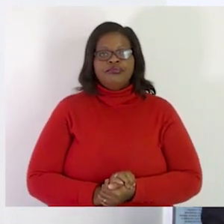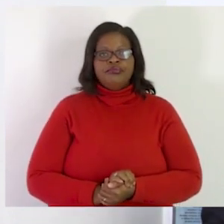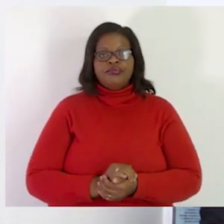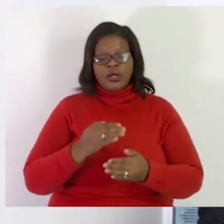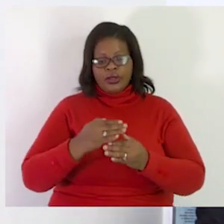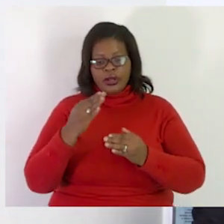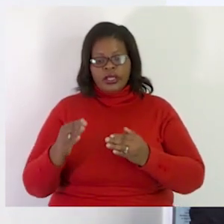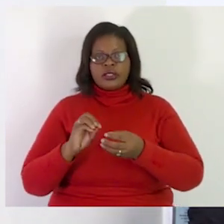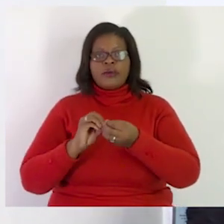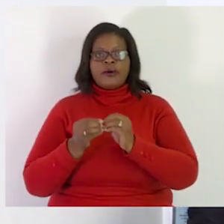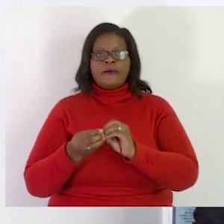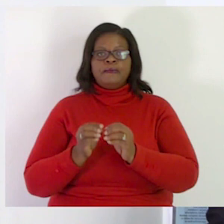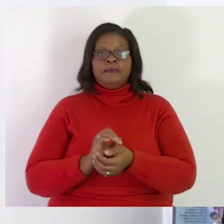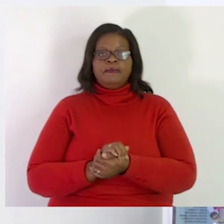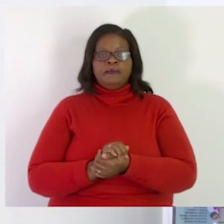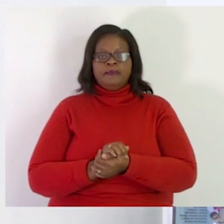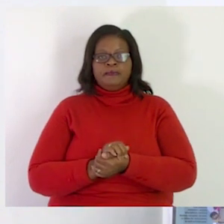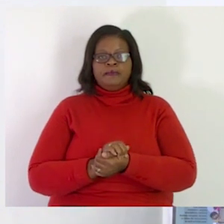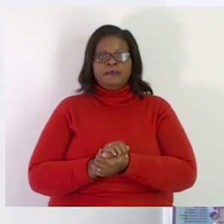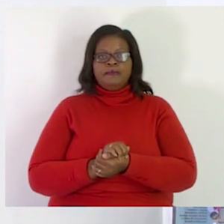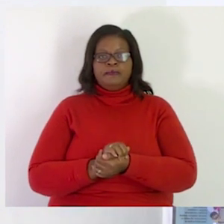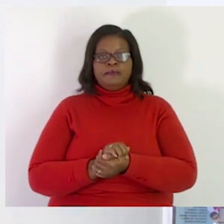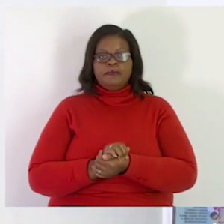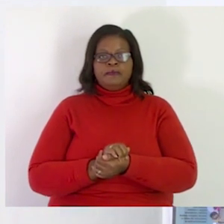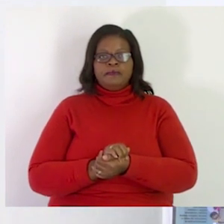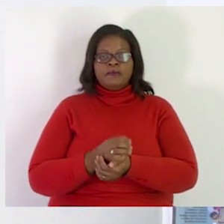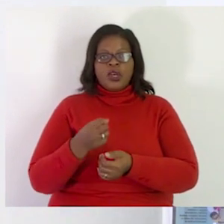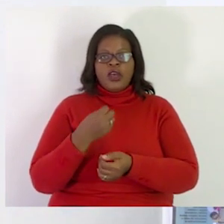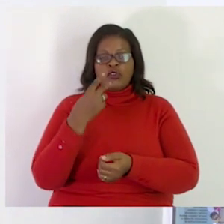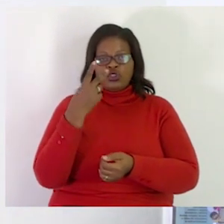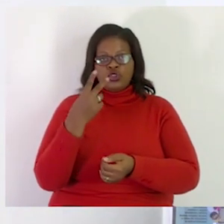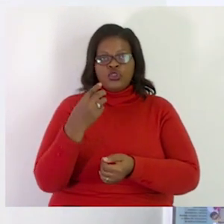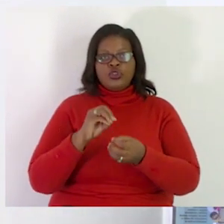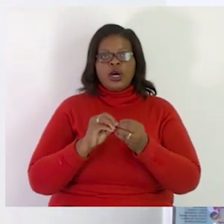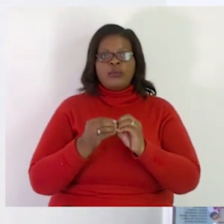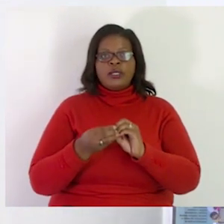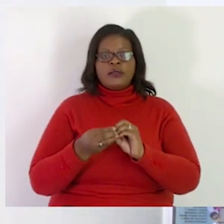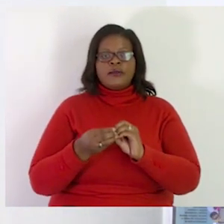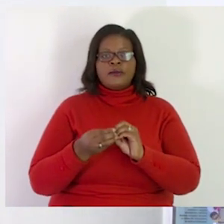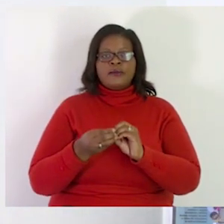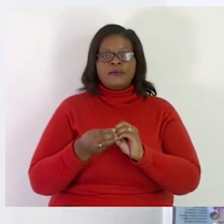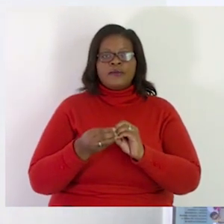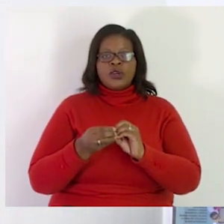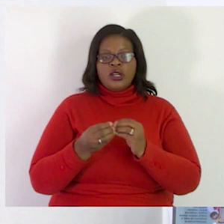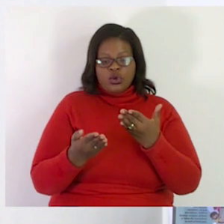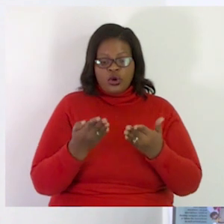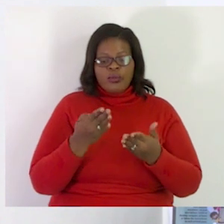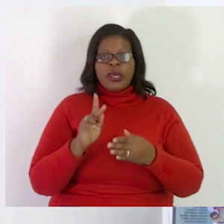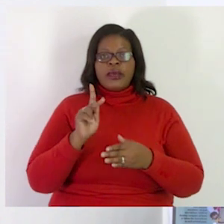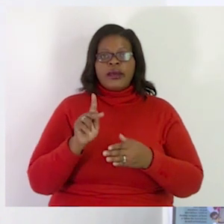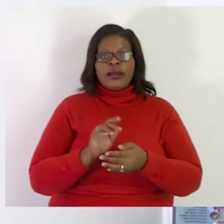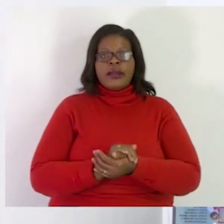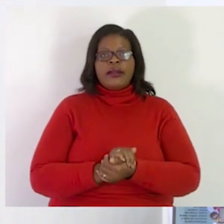The next one, we have 2 numbers. This one is gone. We have 2 numbers that we have to compare also.